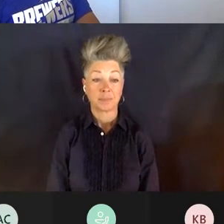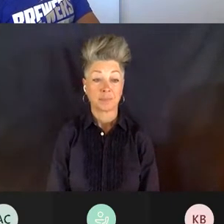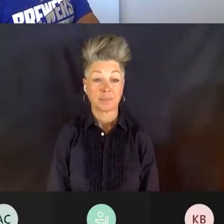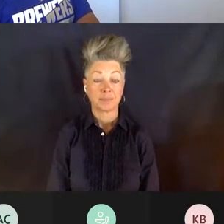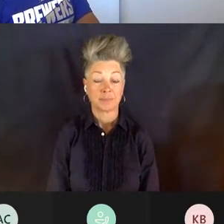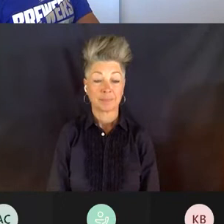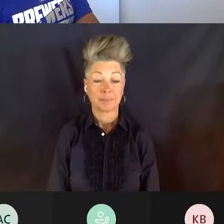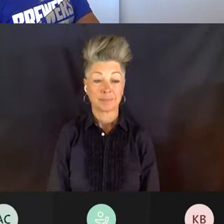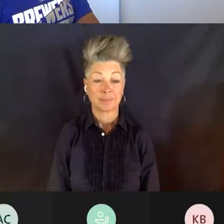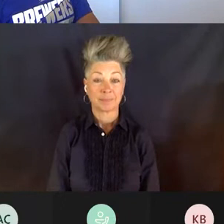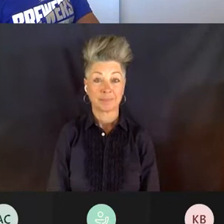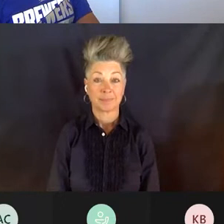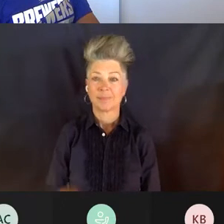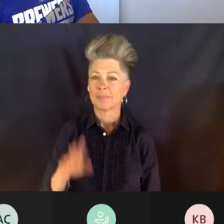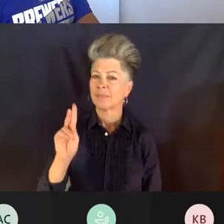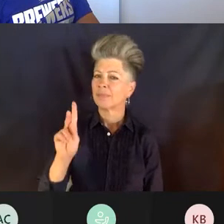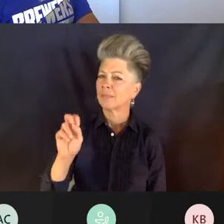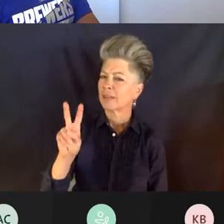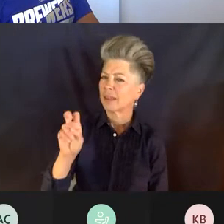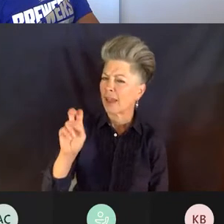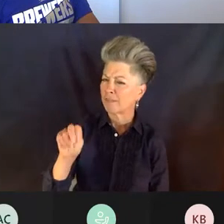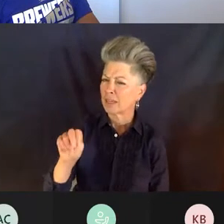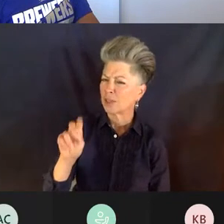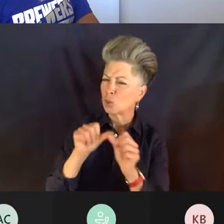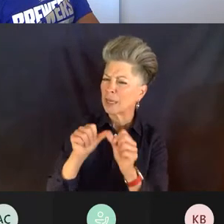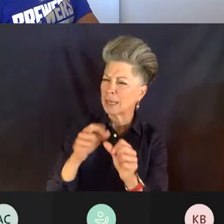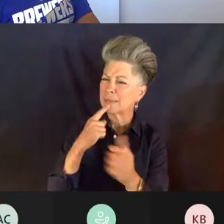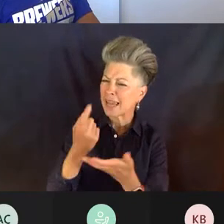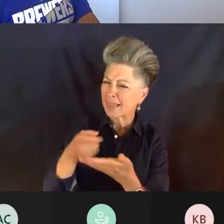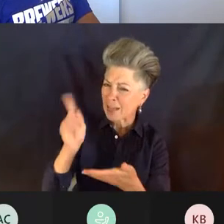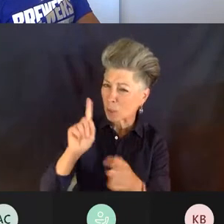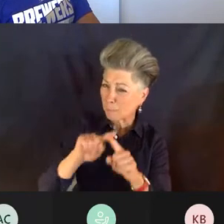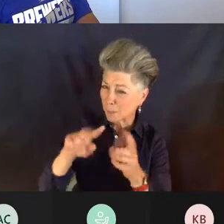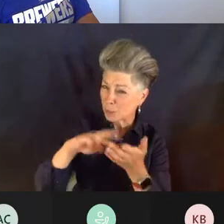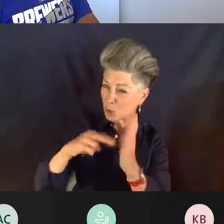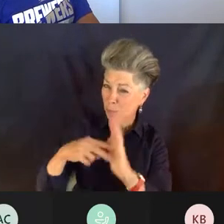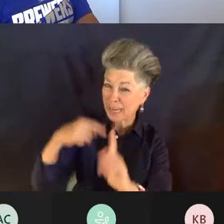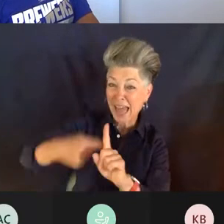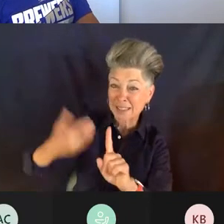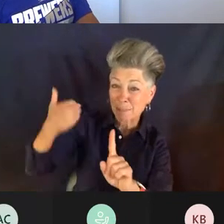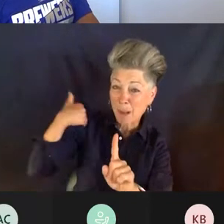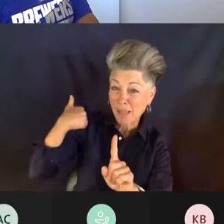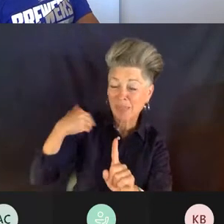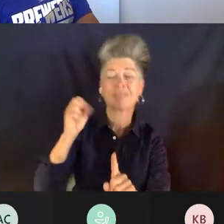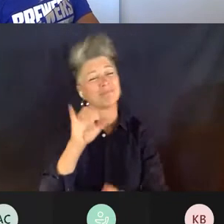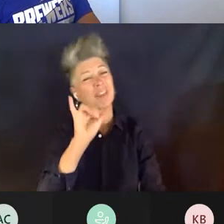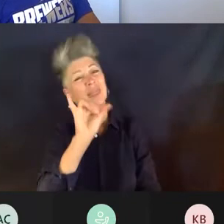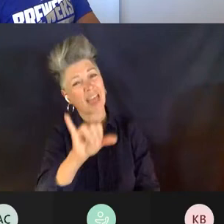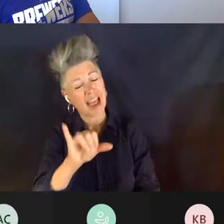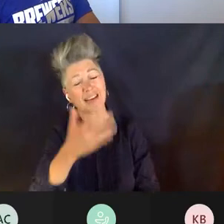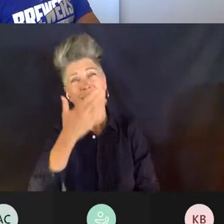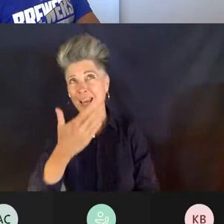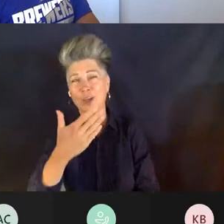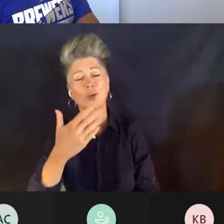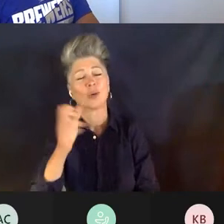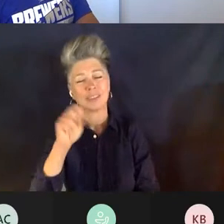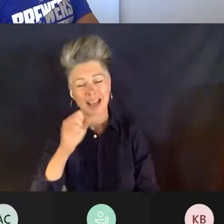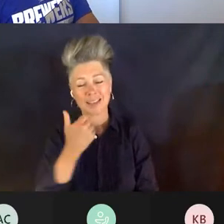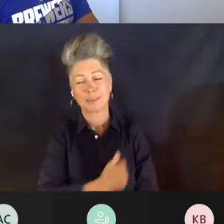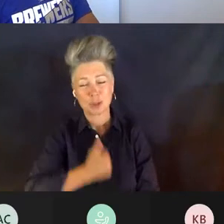Hey, Kevin, you keep saying last week, but you mean last month? That is exactly what I mean. I am sorry. Thank you for calling me out on that.